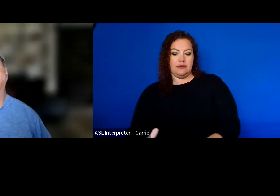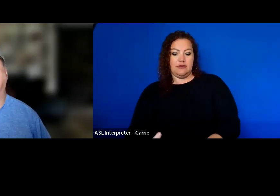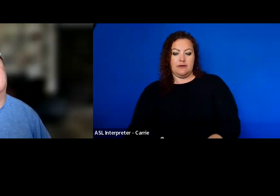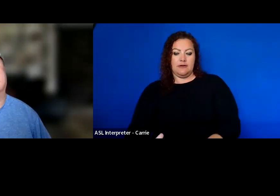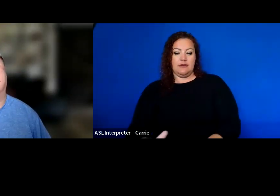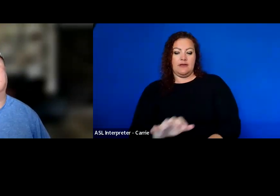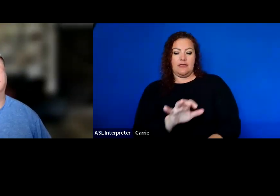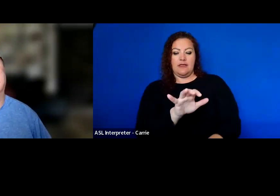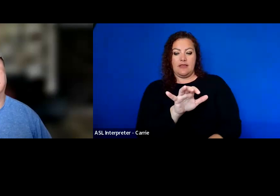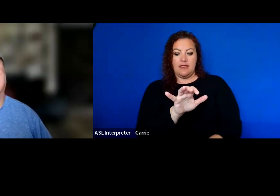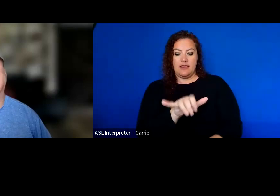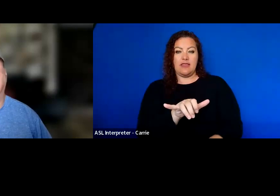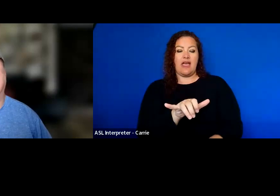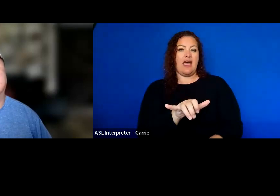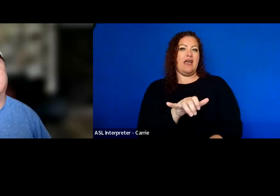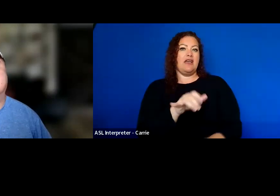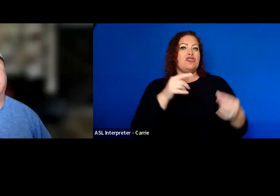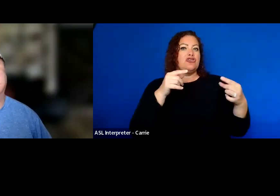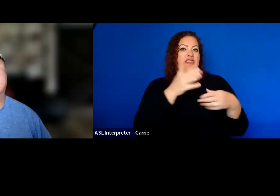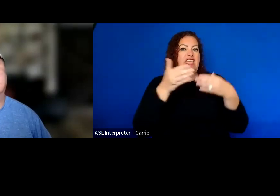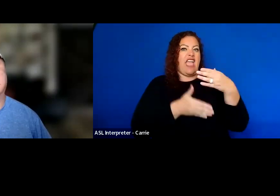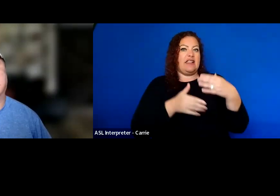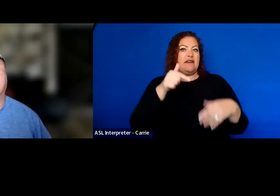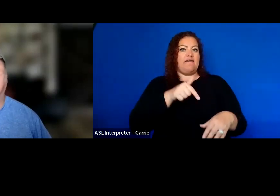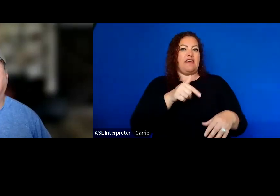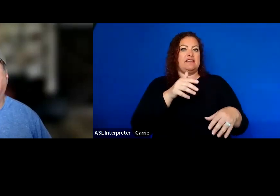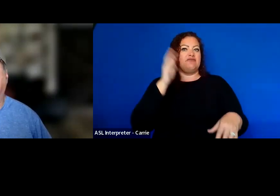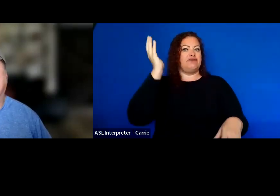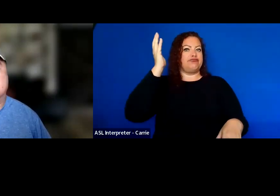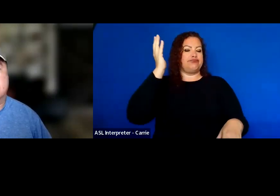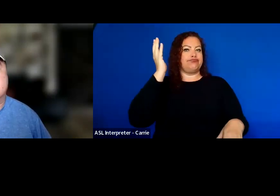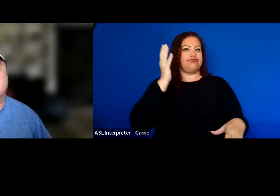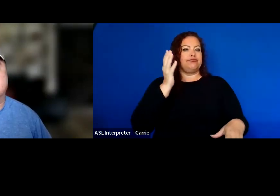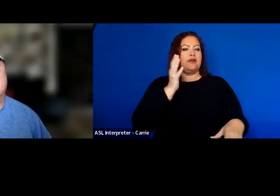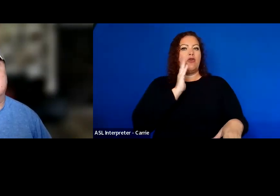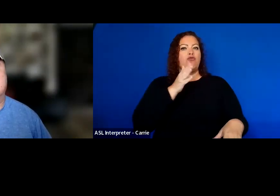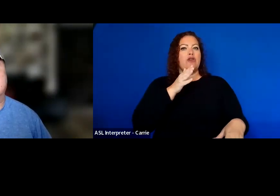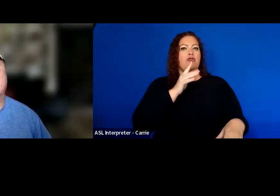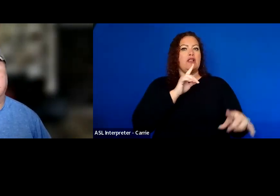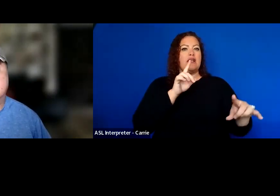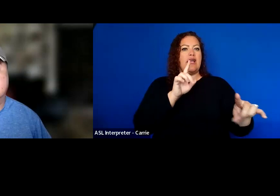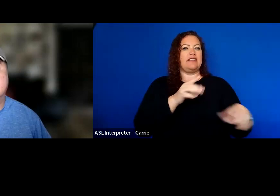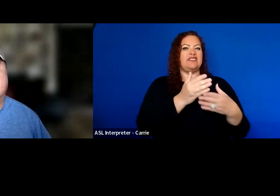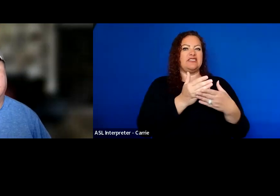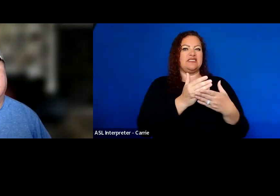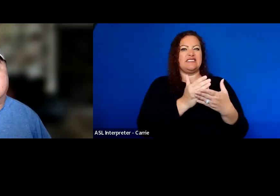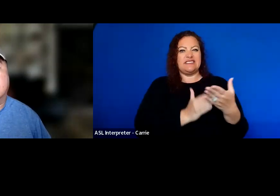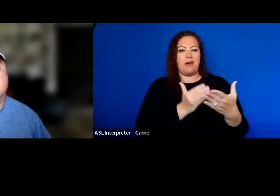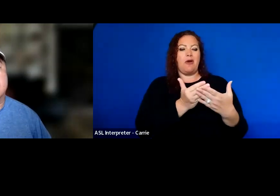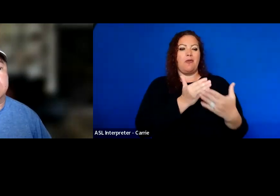And so at the end of the webcast, we are going to address some pre-registration